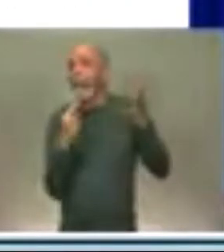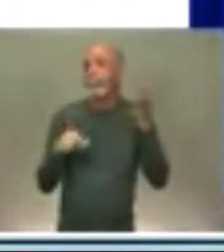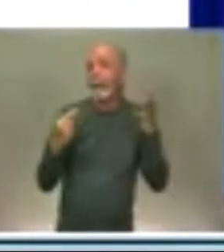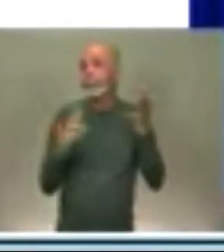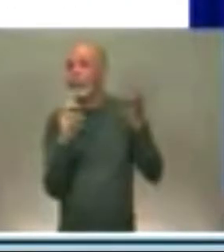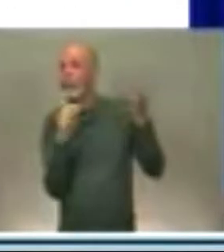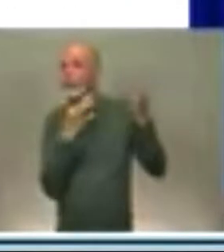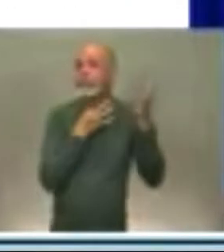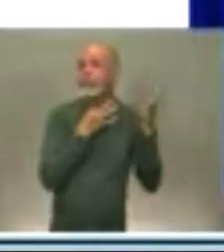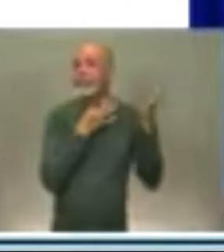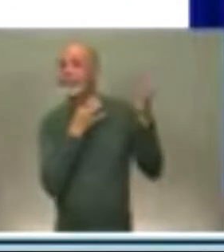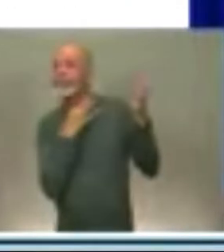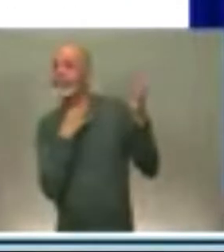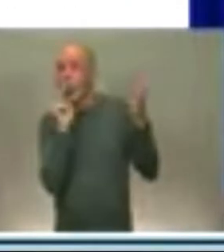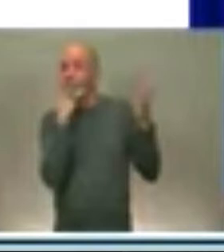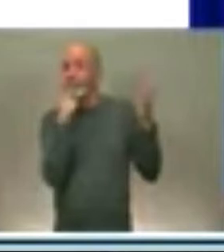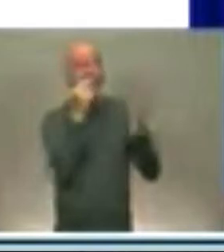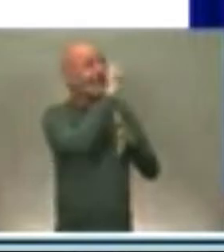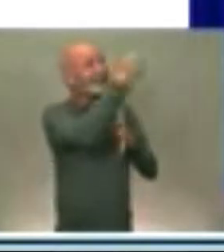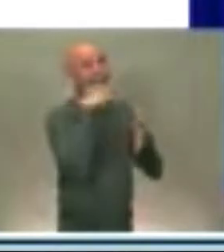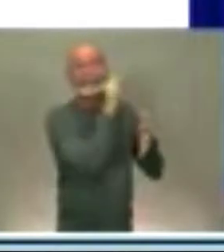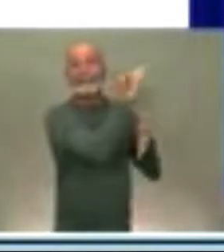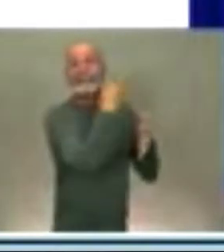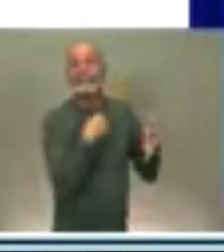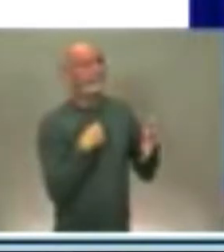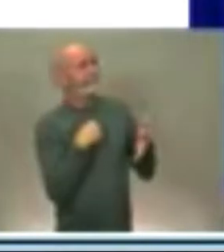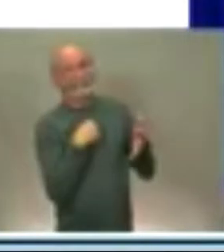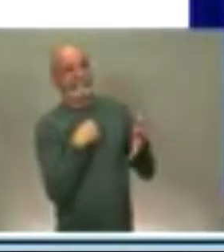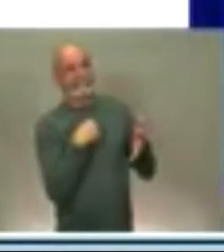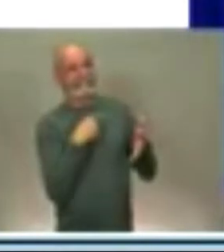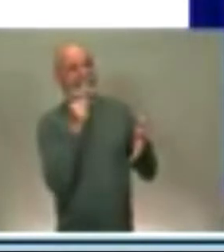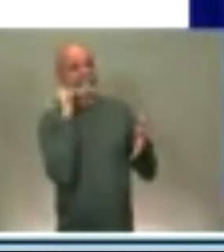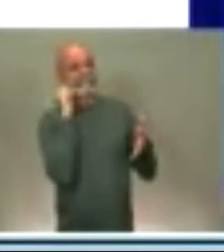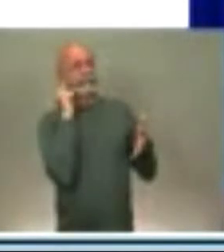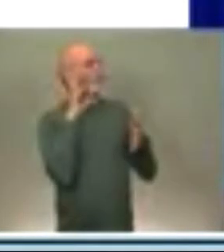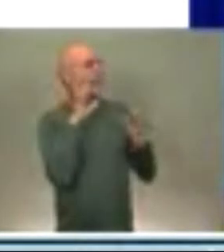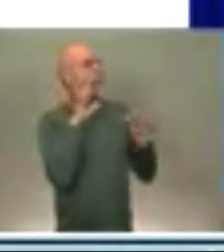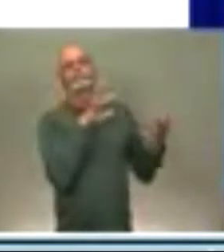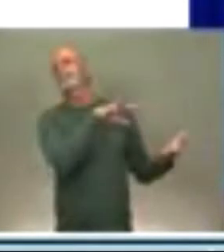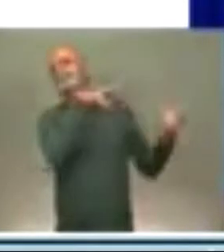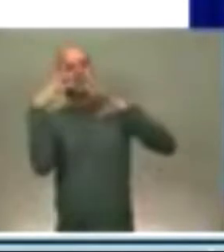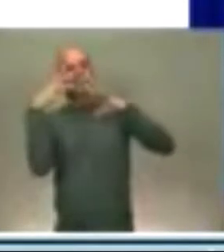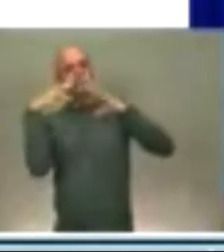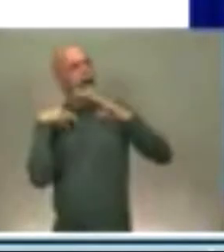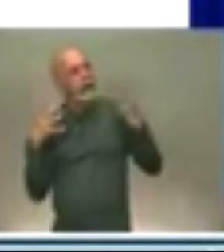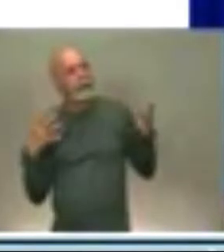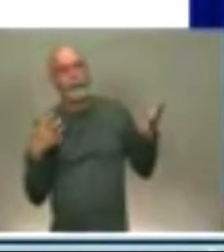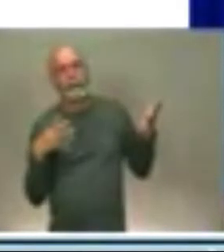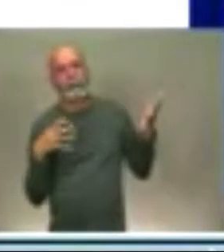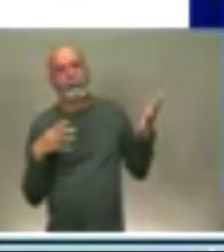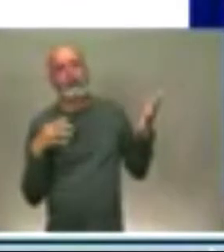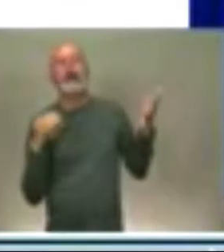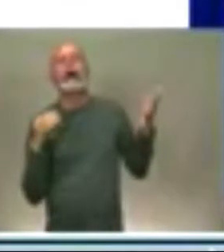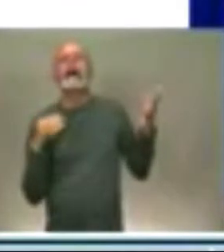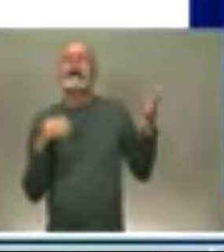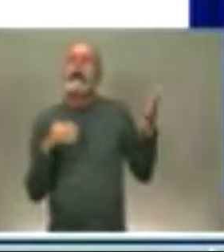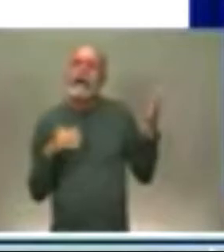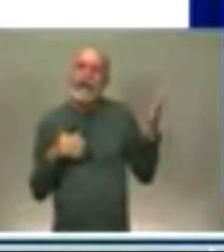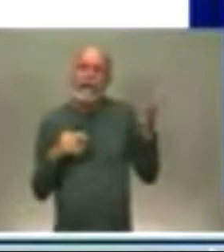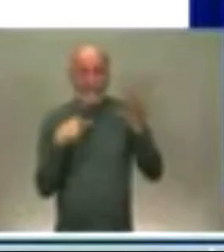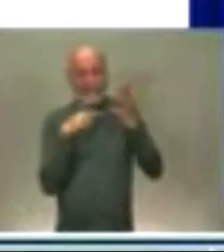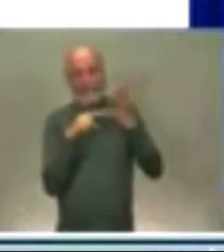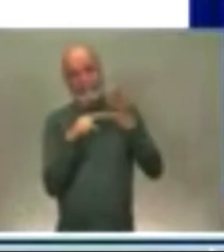New Brunswick border thing is something that's kind of came up over the last few days as well. So there's lots of issues around the pandemic